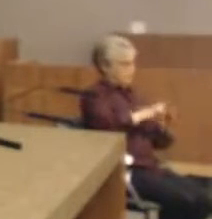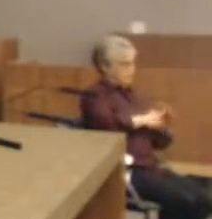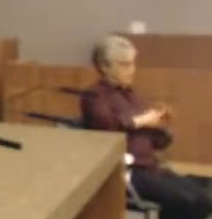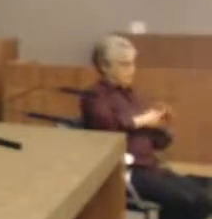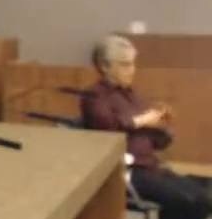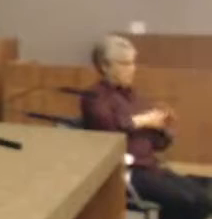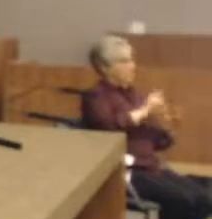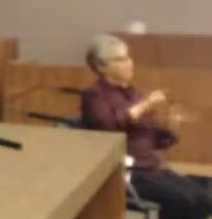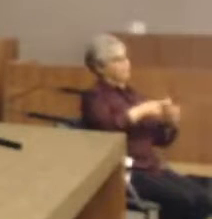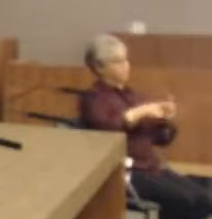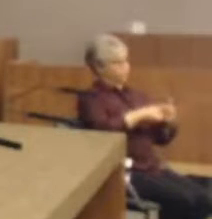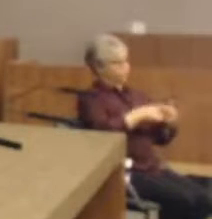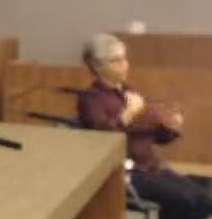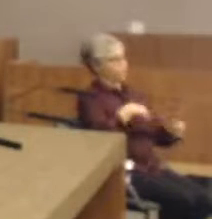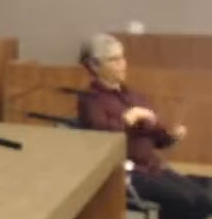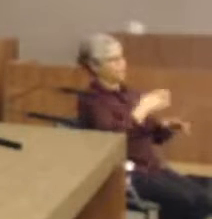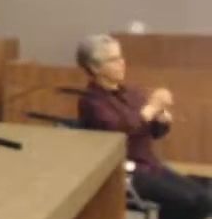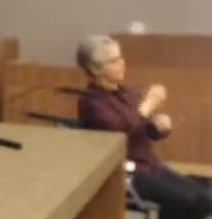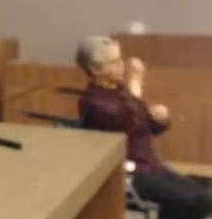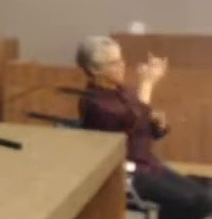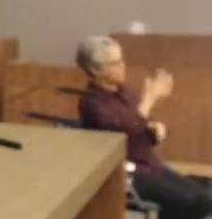Yeah.